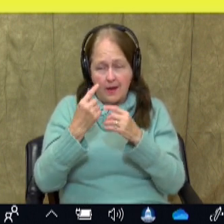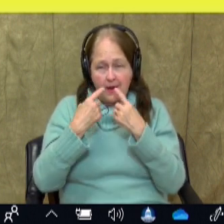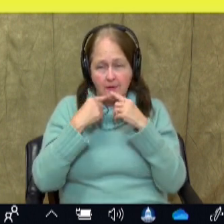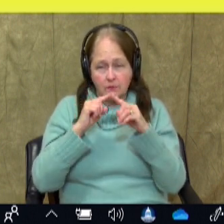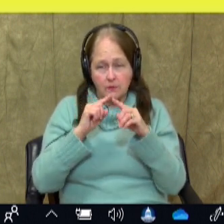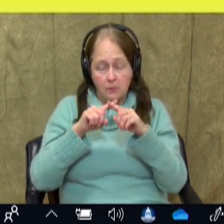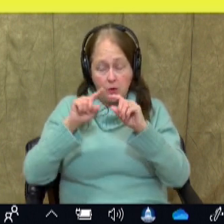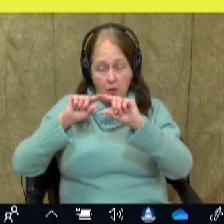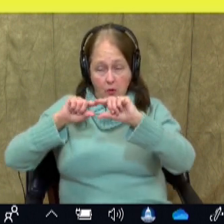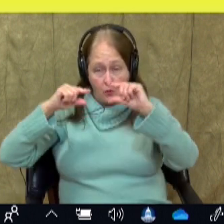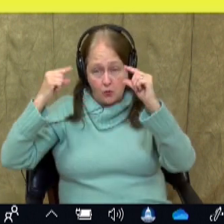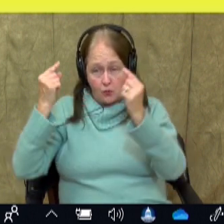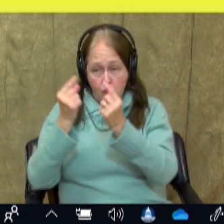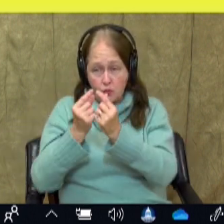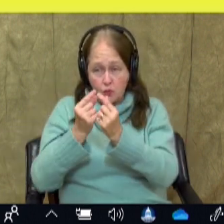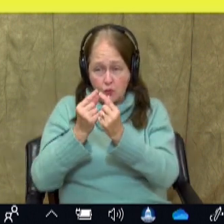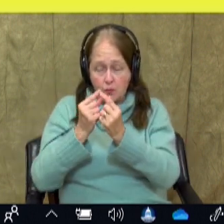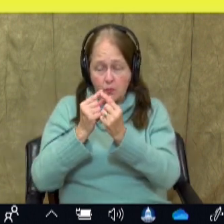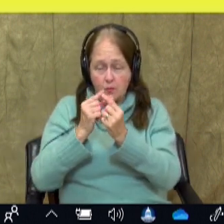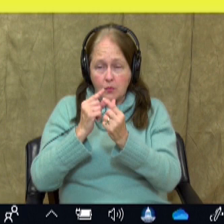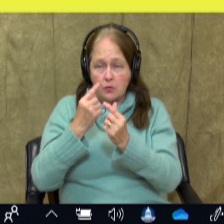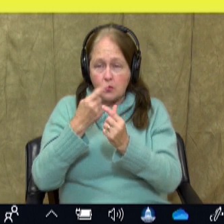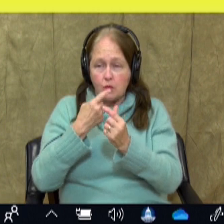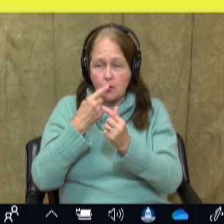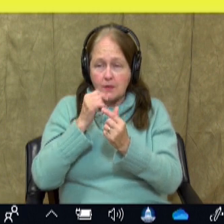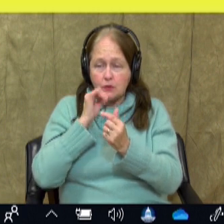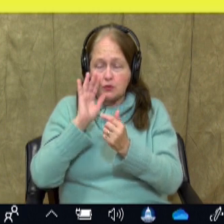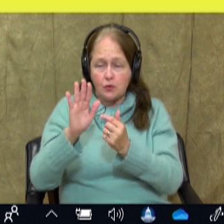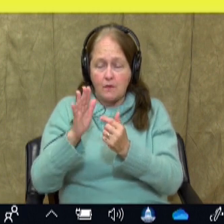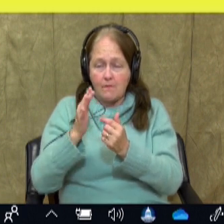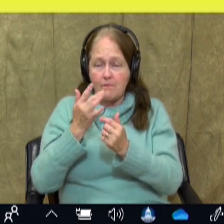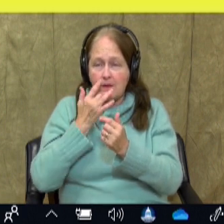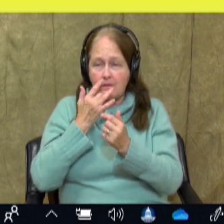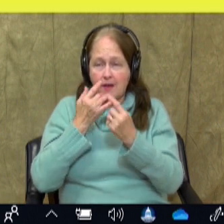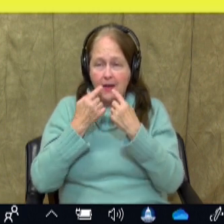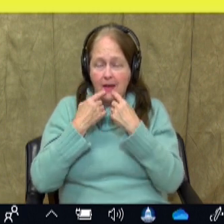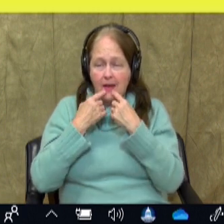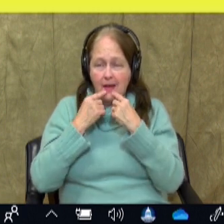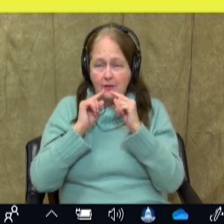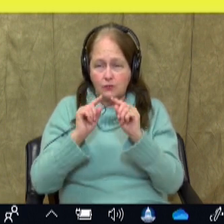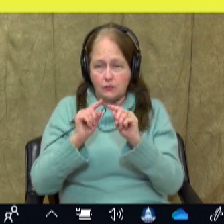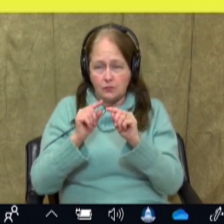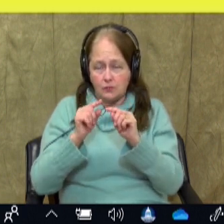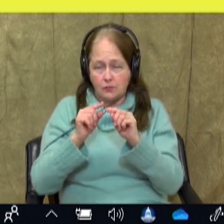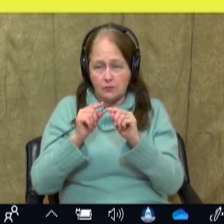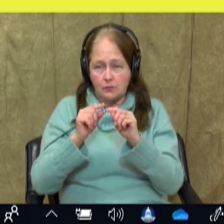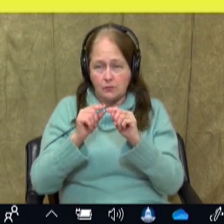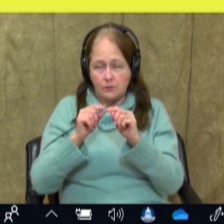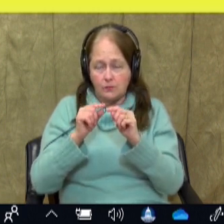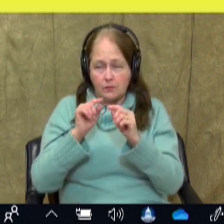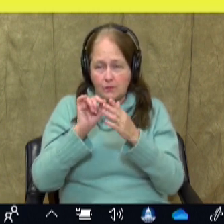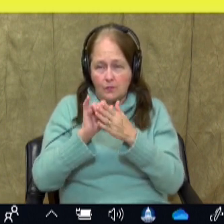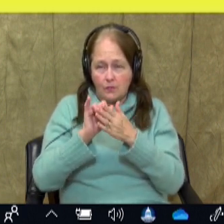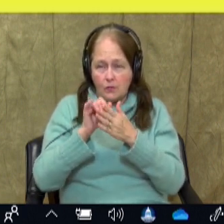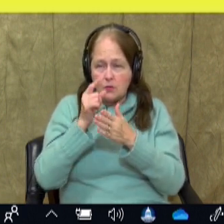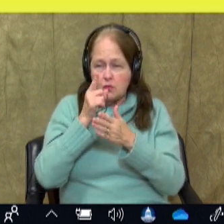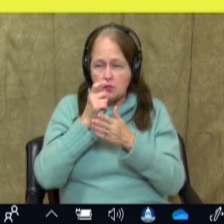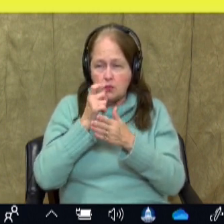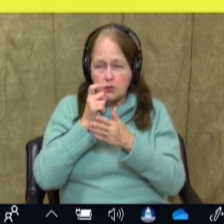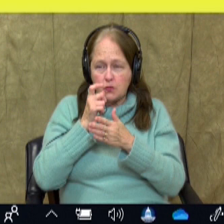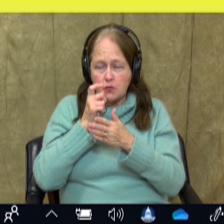a group of people who is your favorite singer, I could change that into a statistical question.